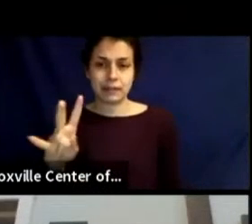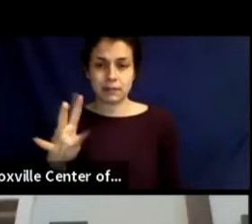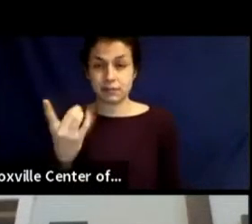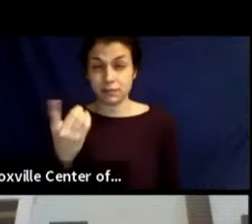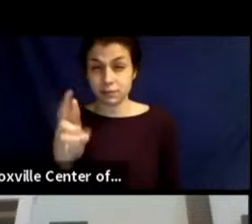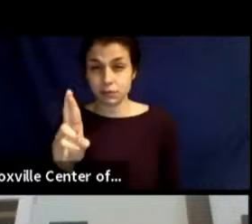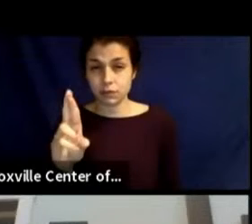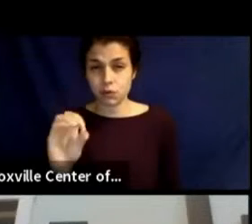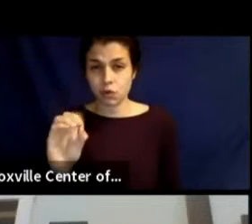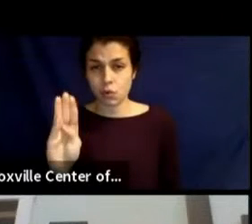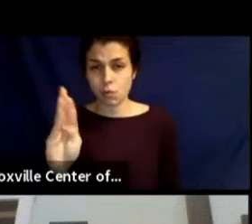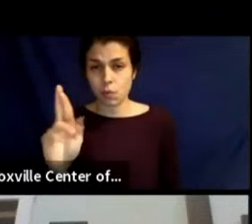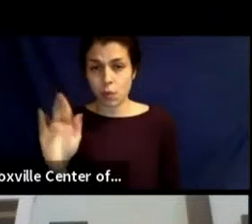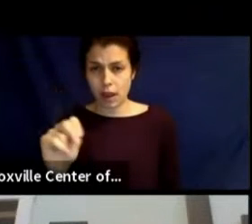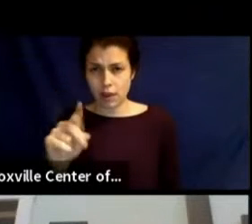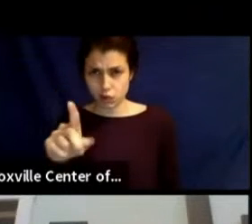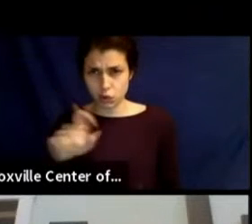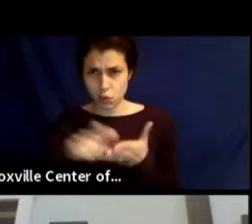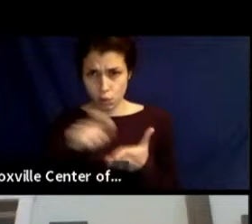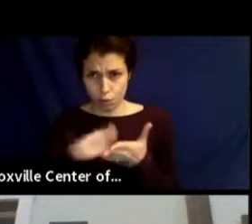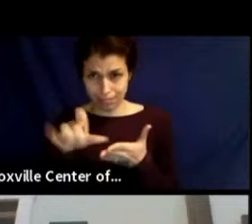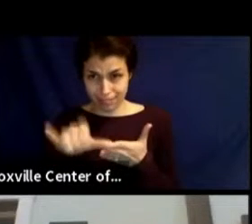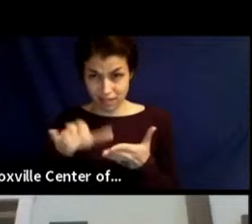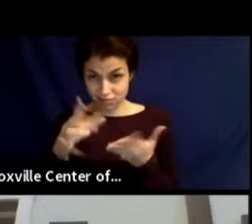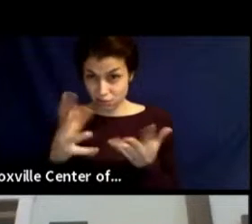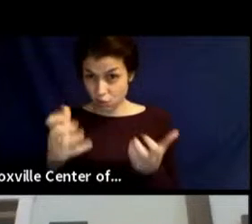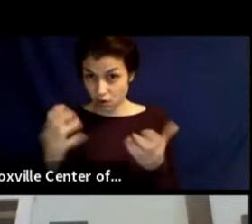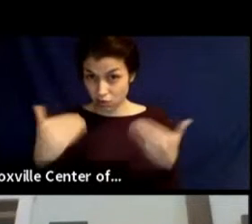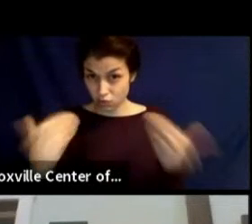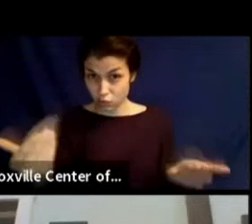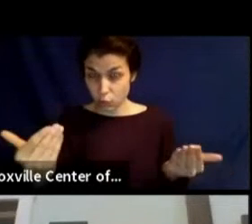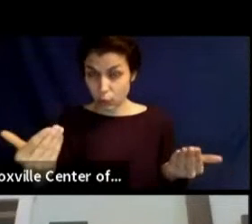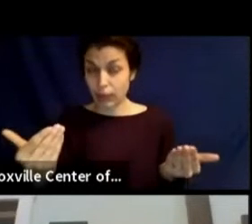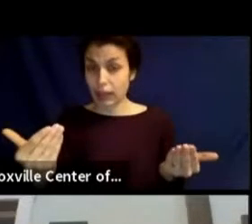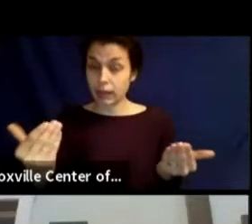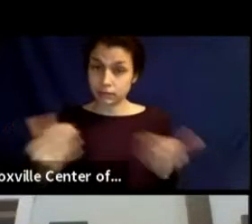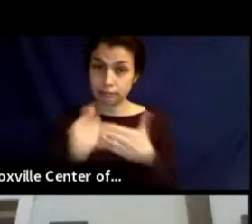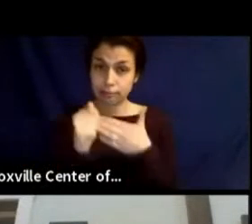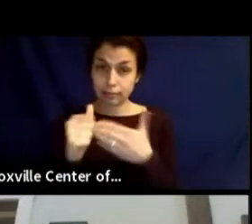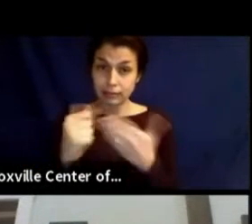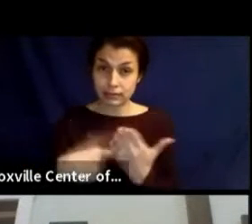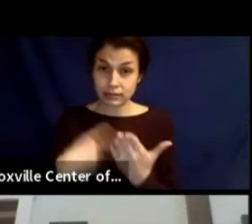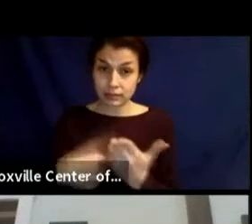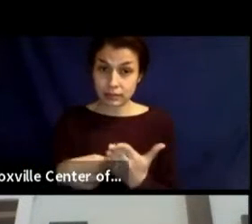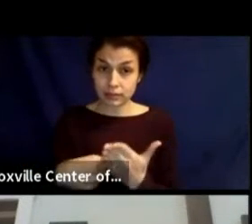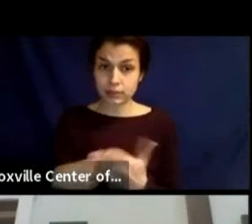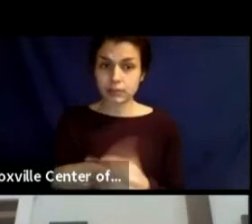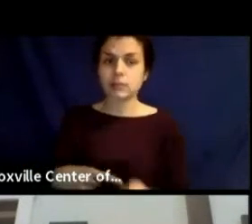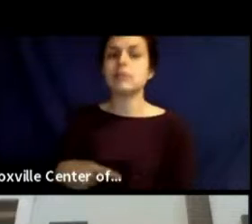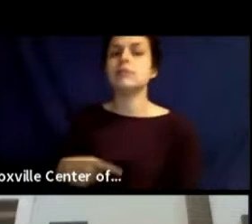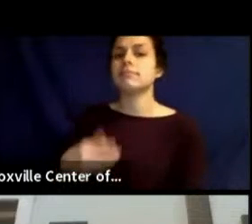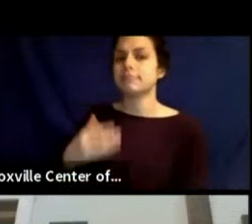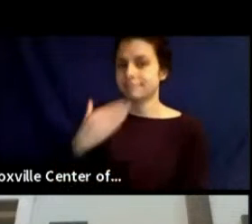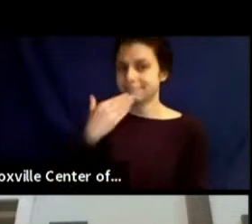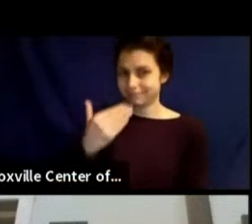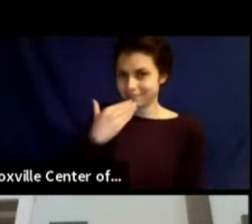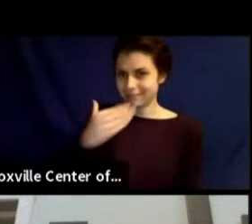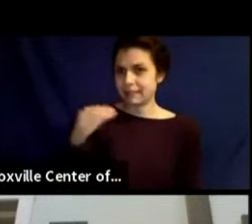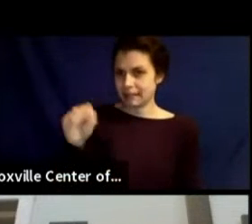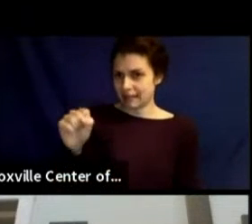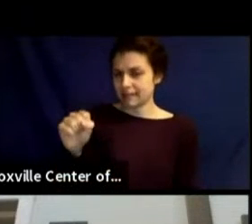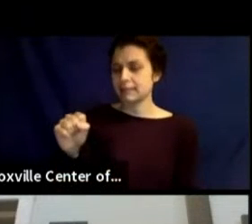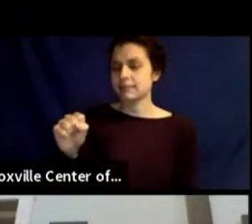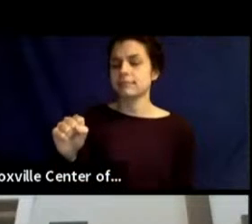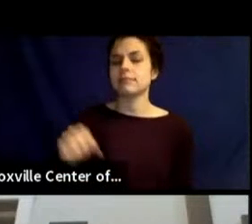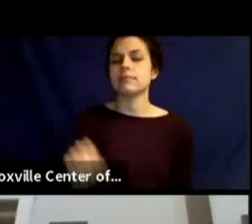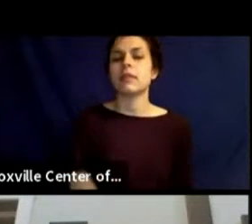think you were the author of that. Would you like to proceed with the discussion? Yes, thank you very much, Dr. Gocher.